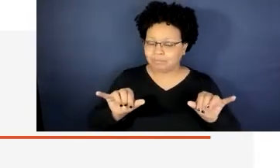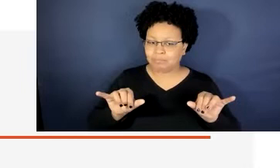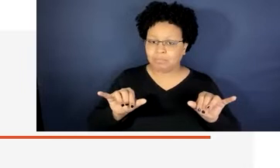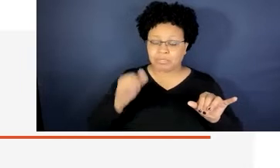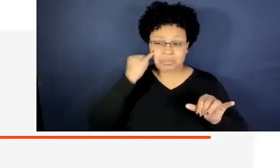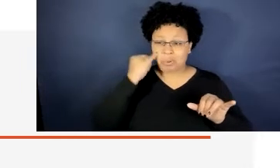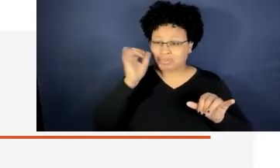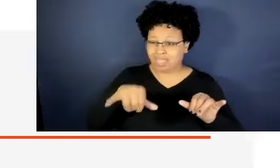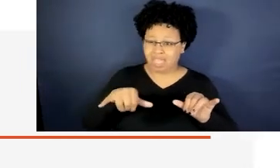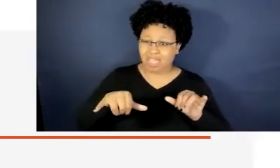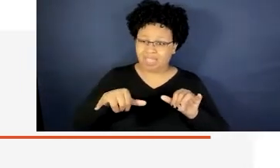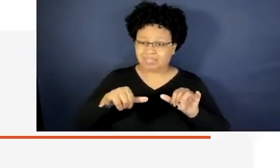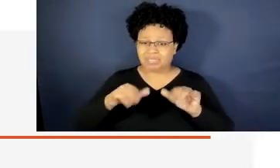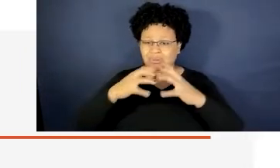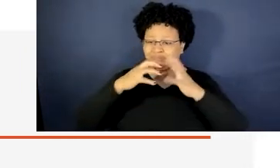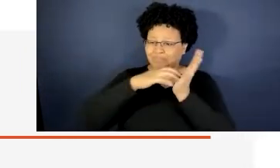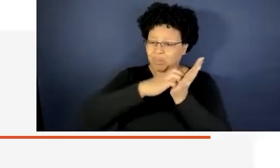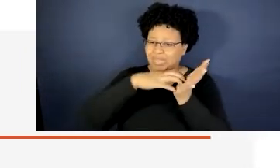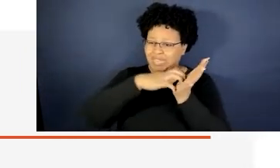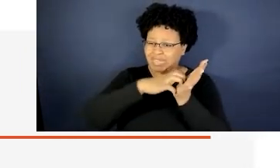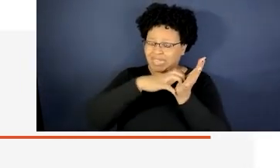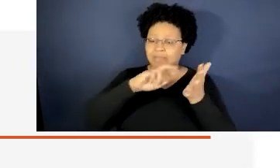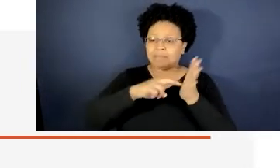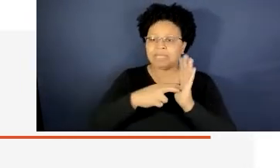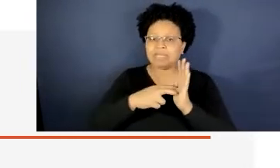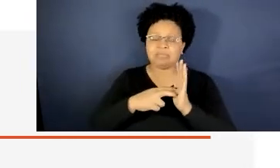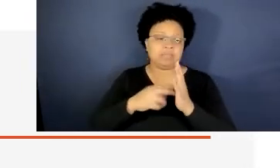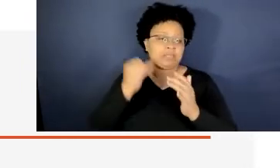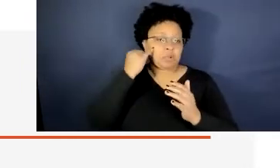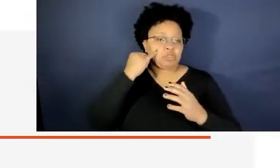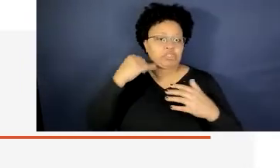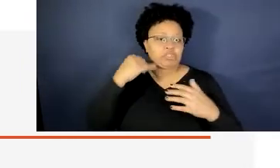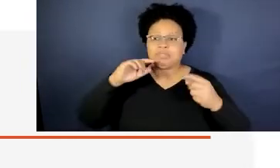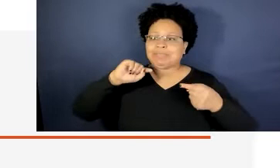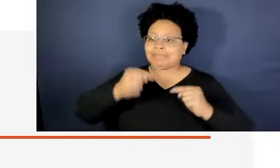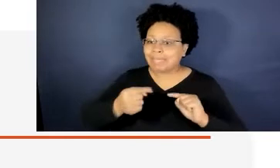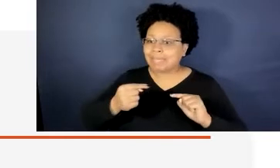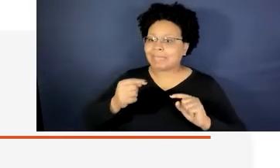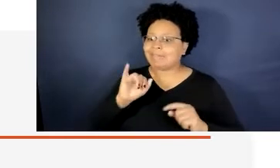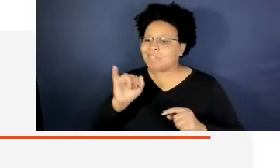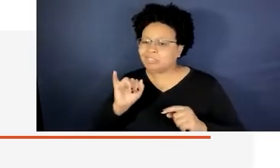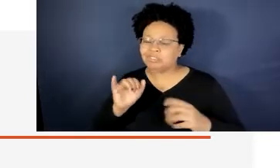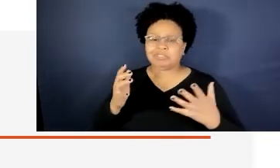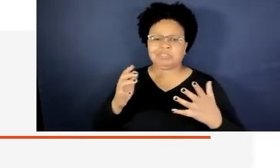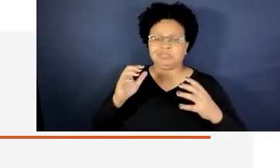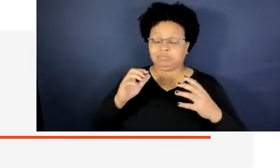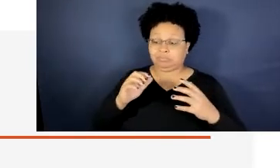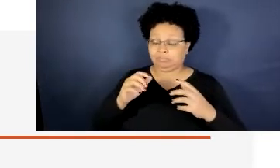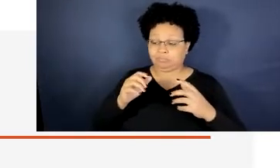compromised, then it is going to impact how you recover and heal from infections. It also impacts